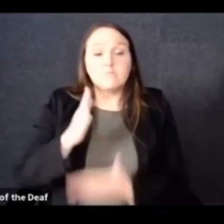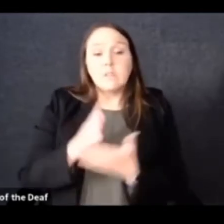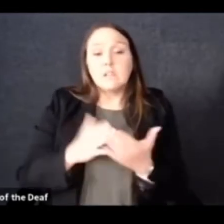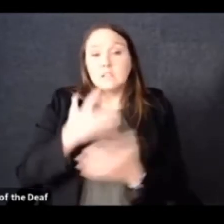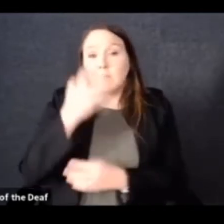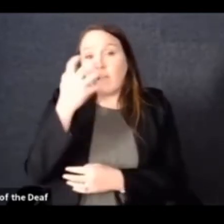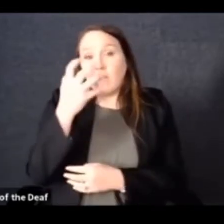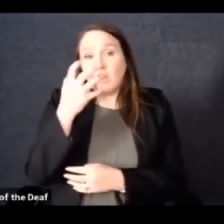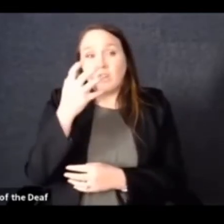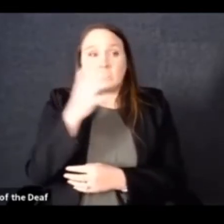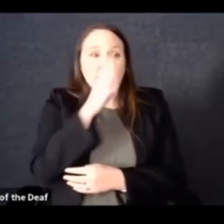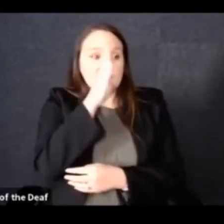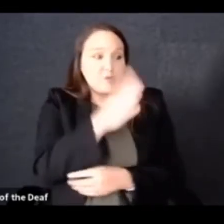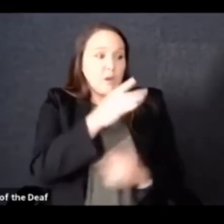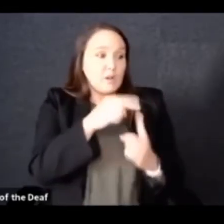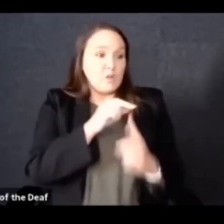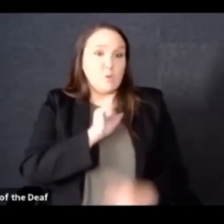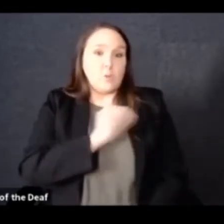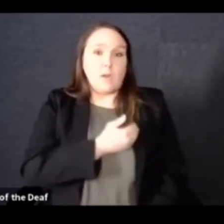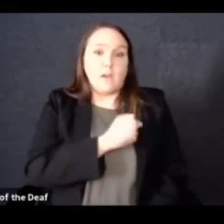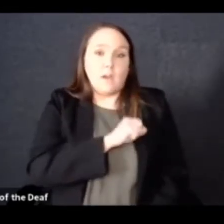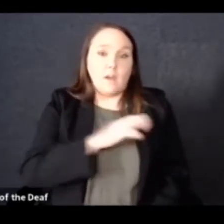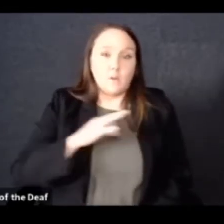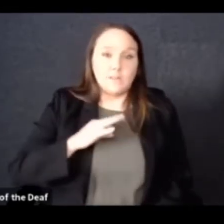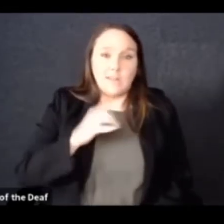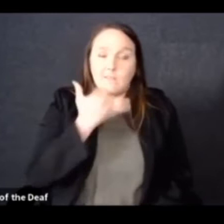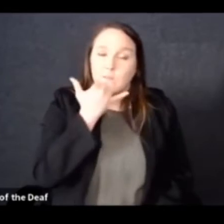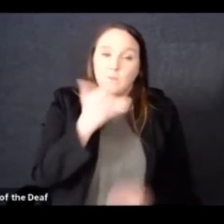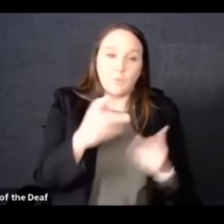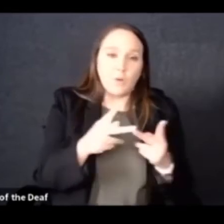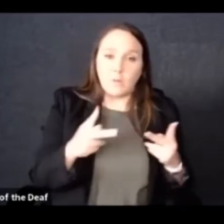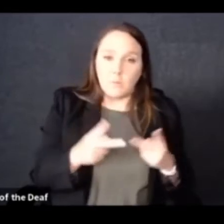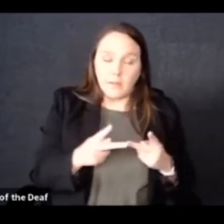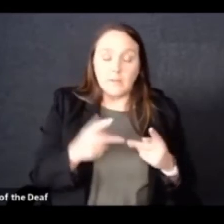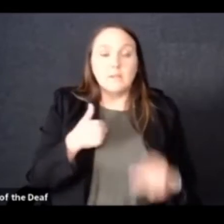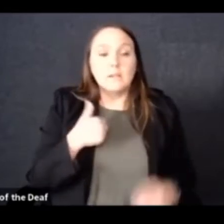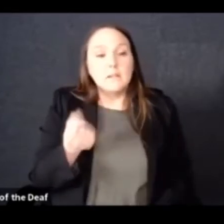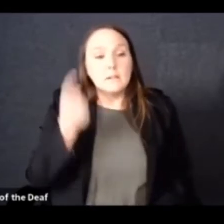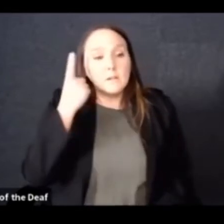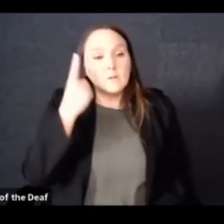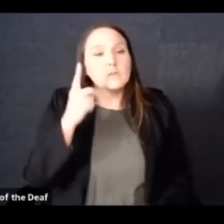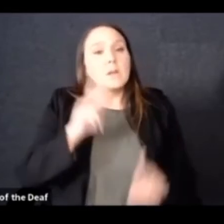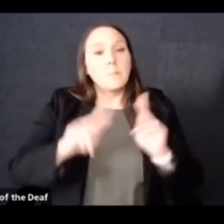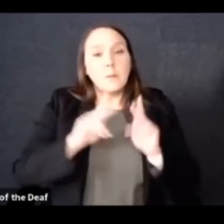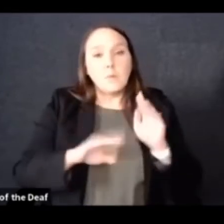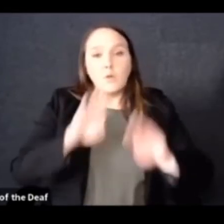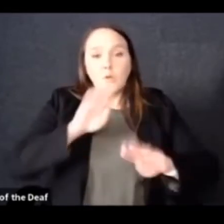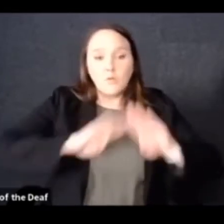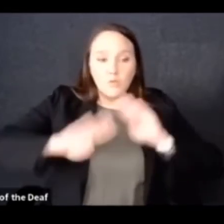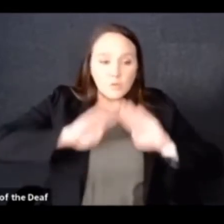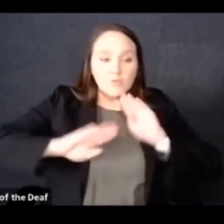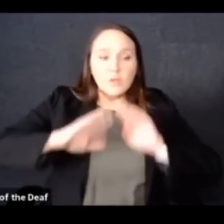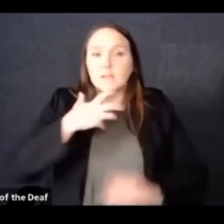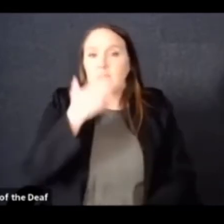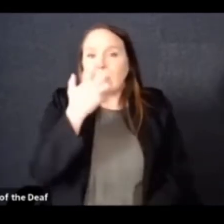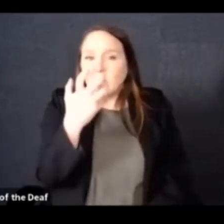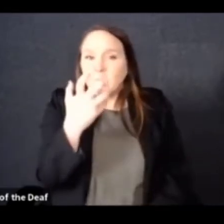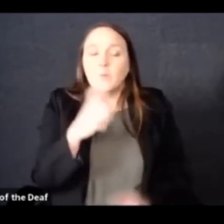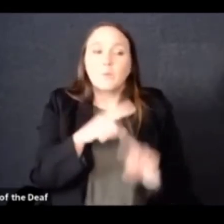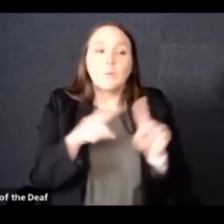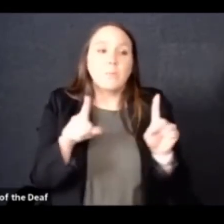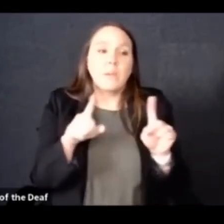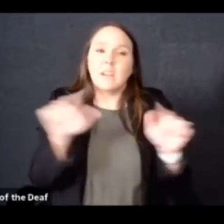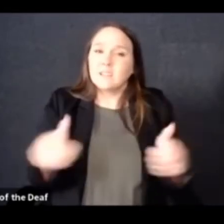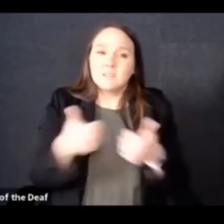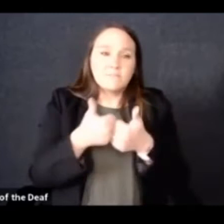gets misplaced and directed toward our staff. I understand people being frustrated and angry, but it's really challenging.